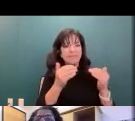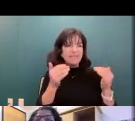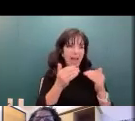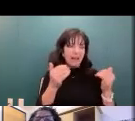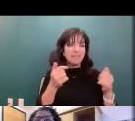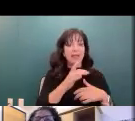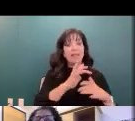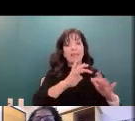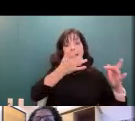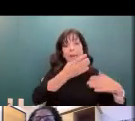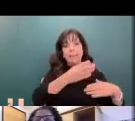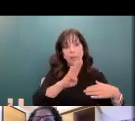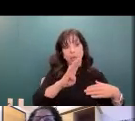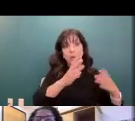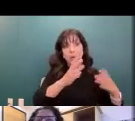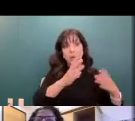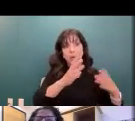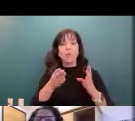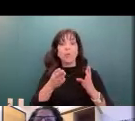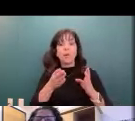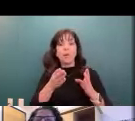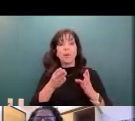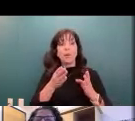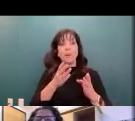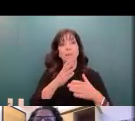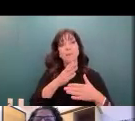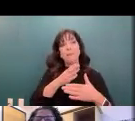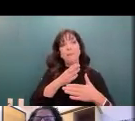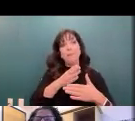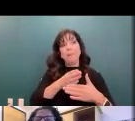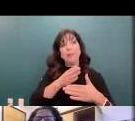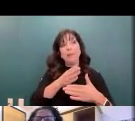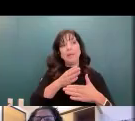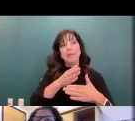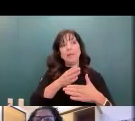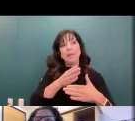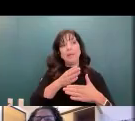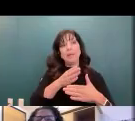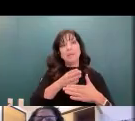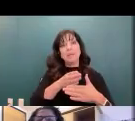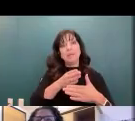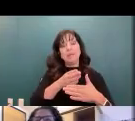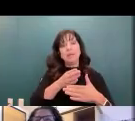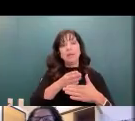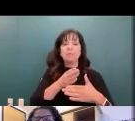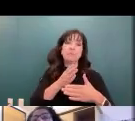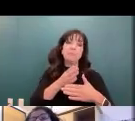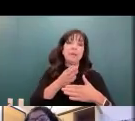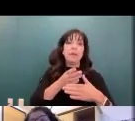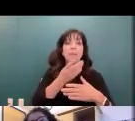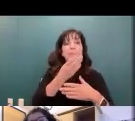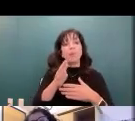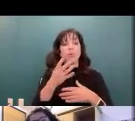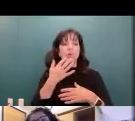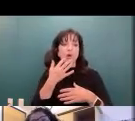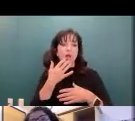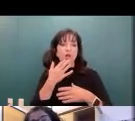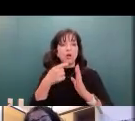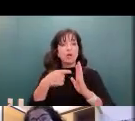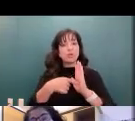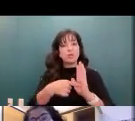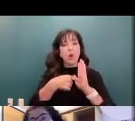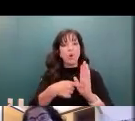blue, this sort of medium blue color represents